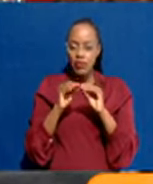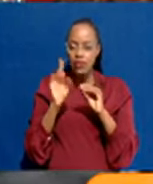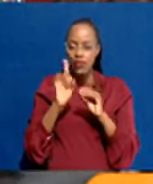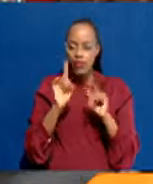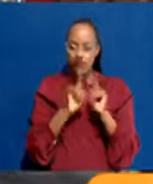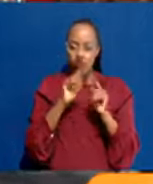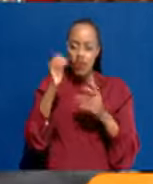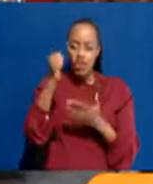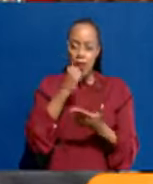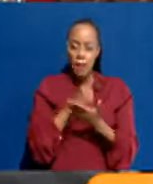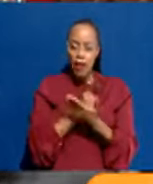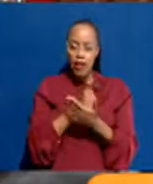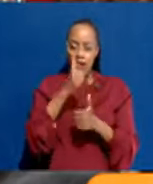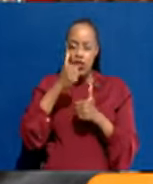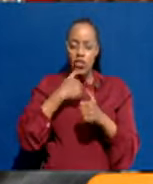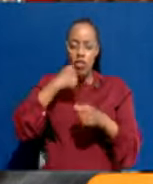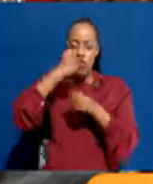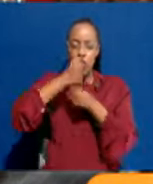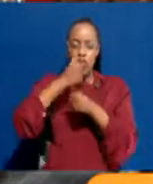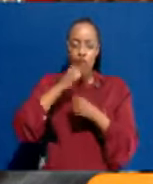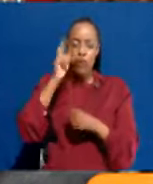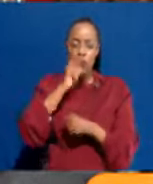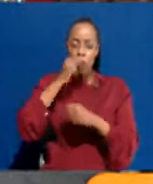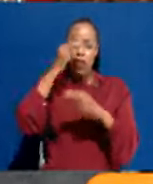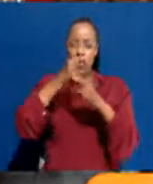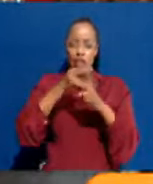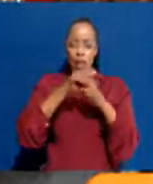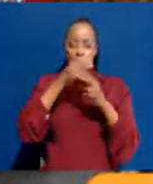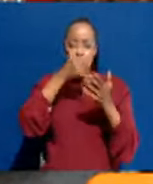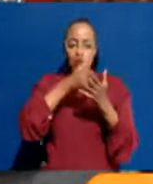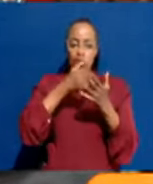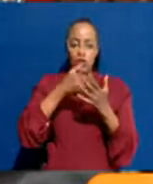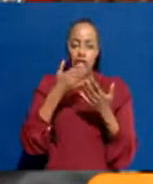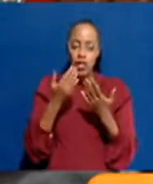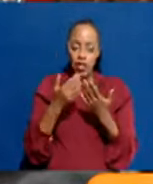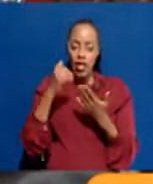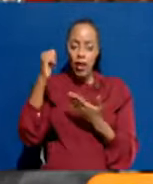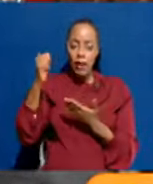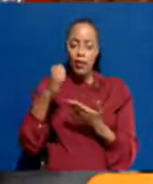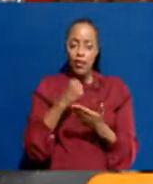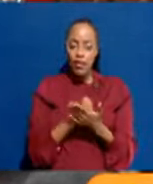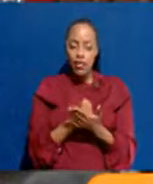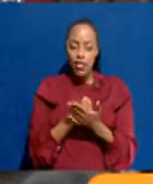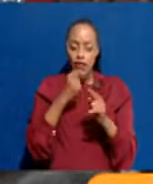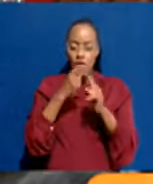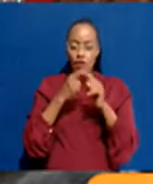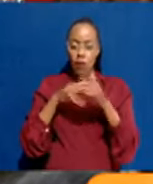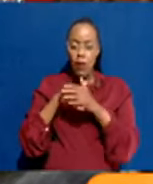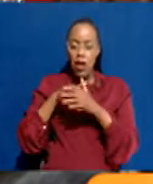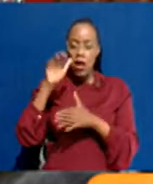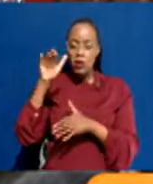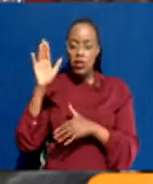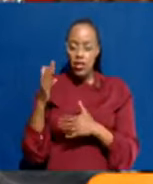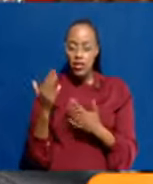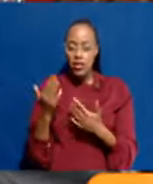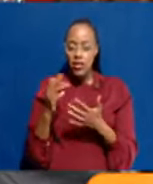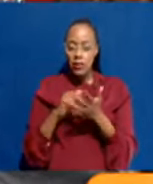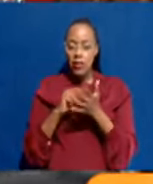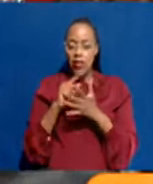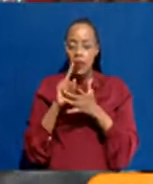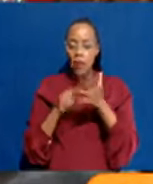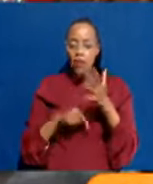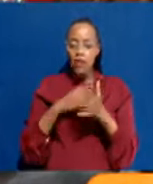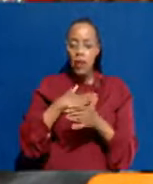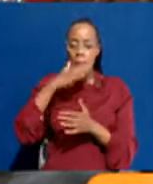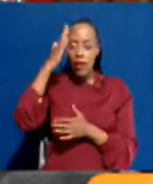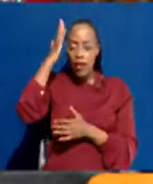the appointments had already been done. My name was among the appointees from outside. So I did not